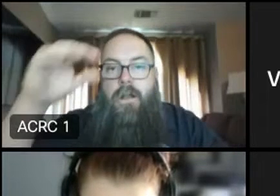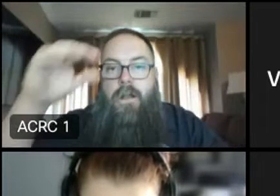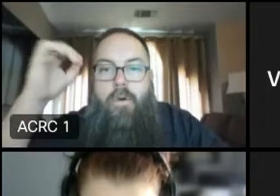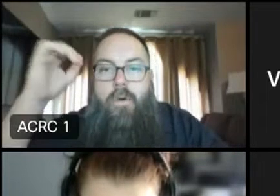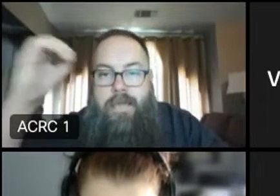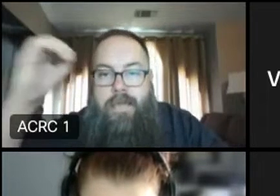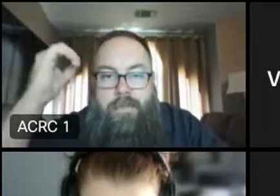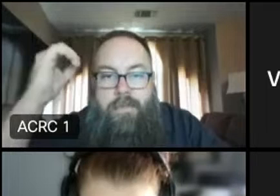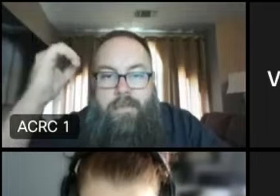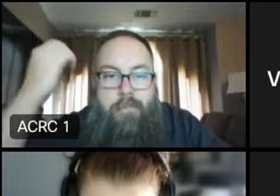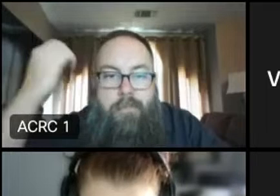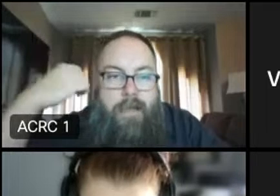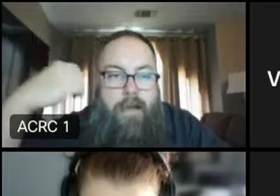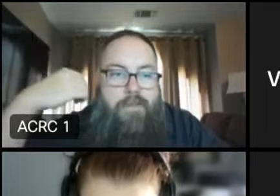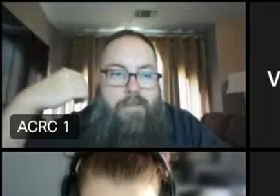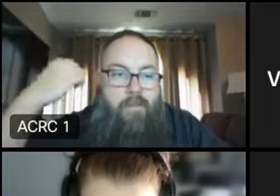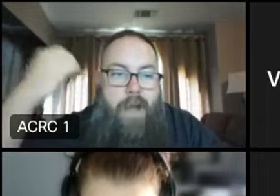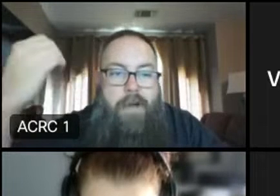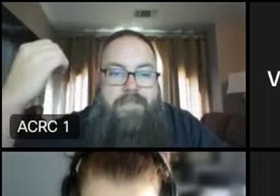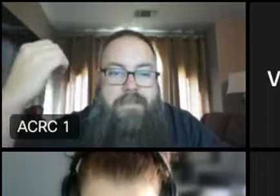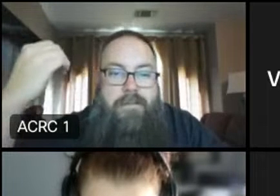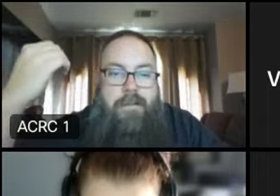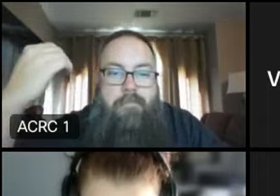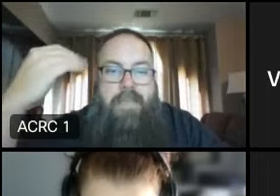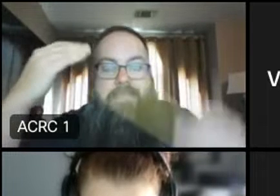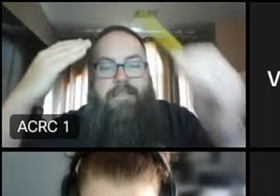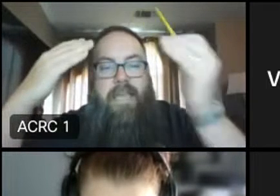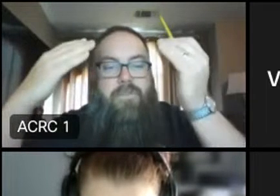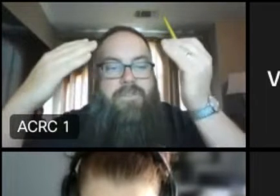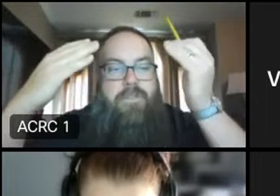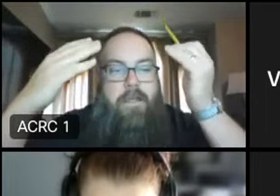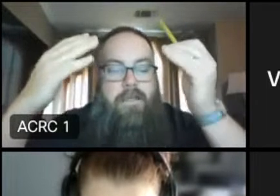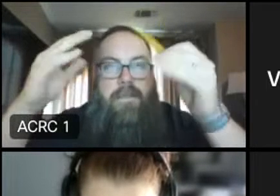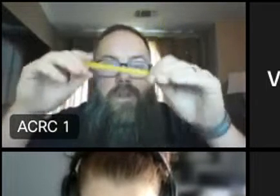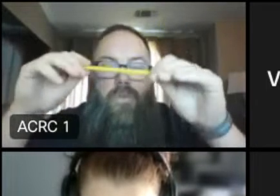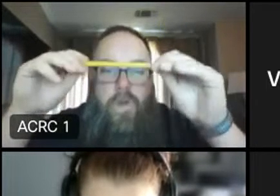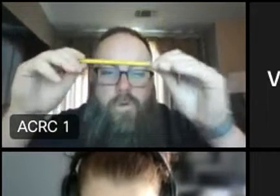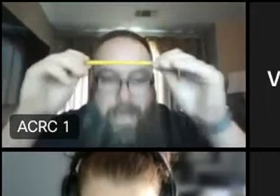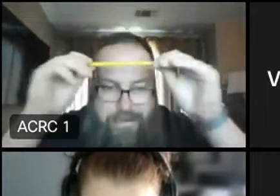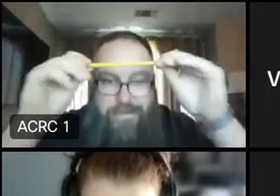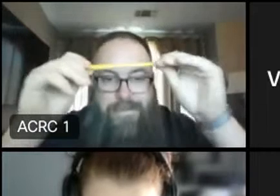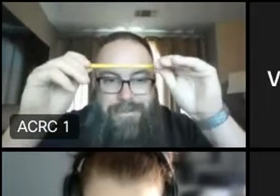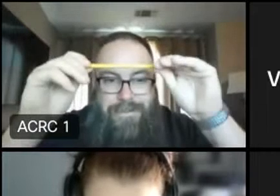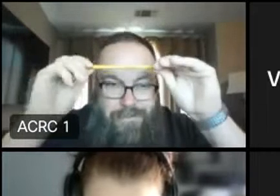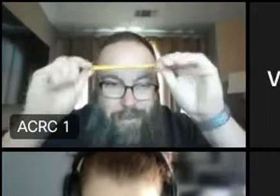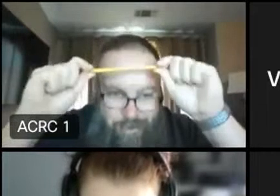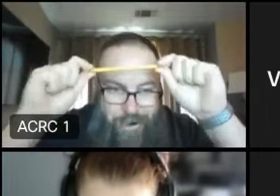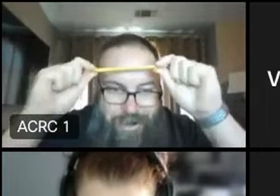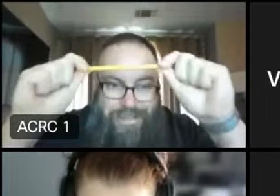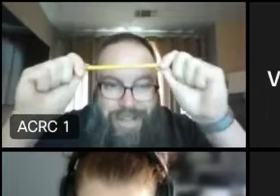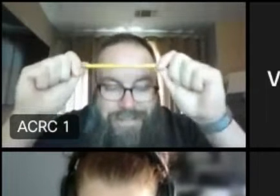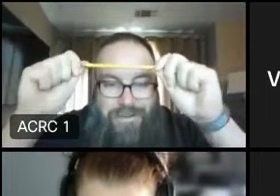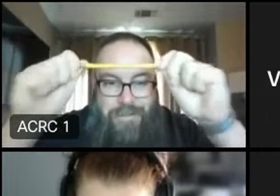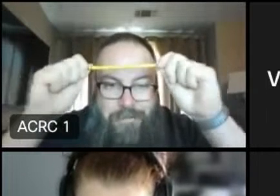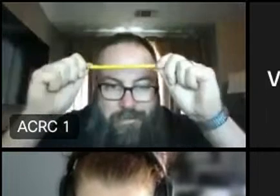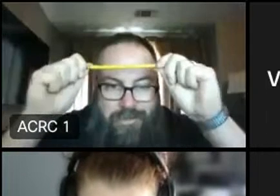are not going to be able to build back up the routes because because we don't know yet whether or not